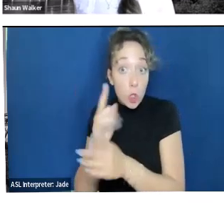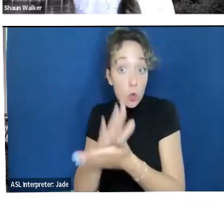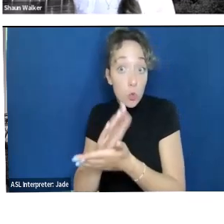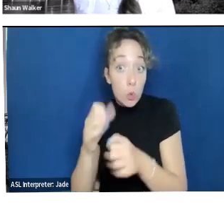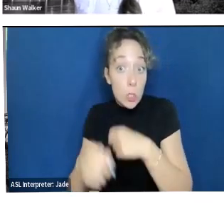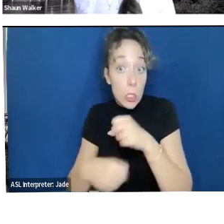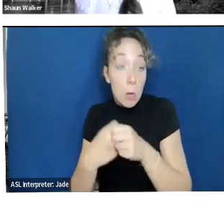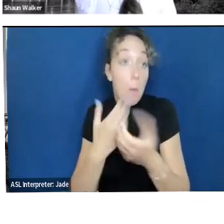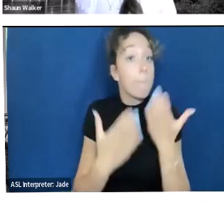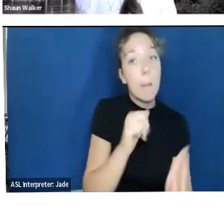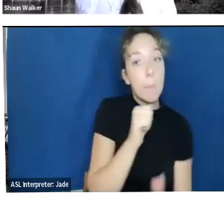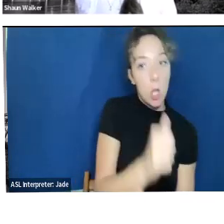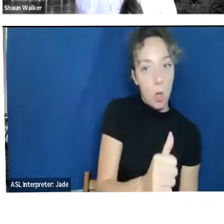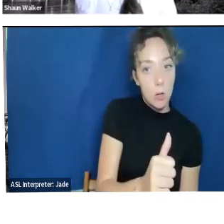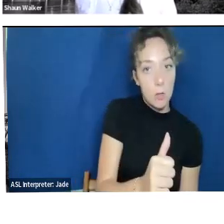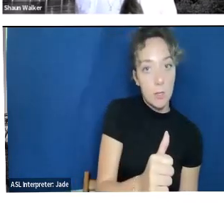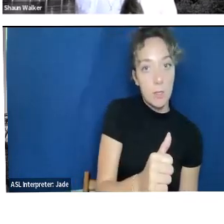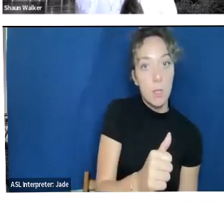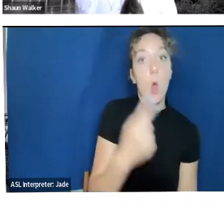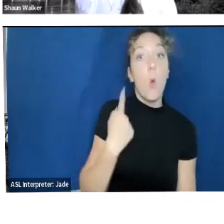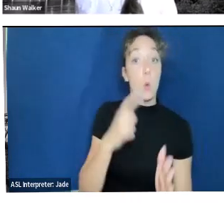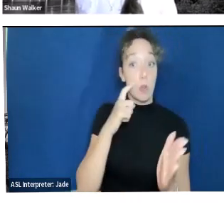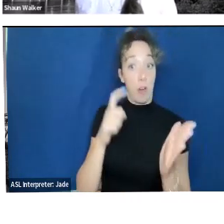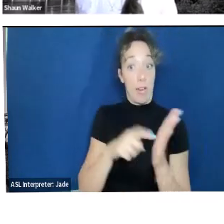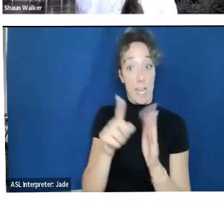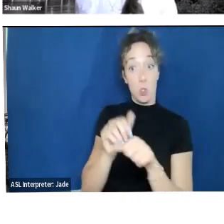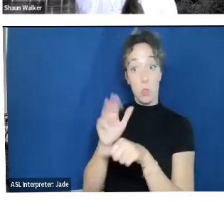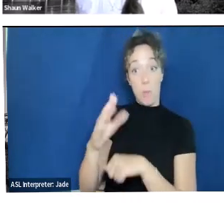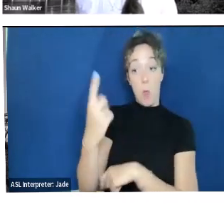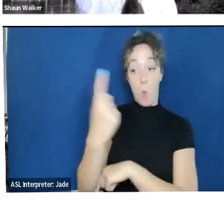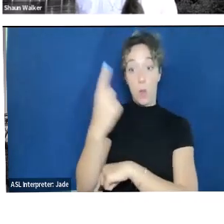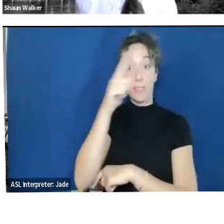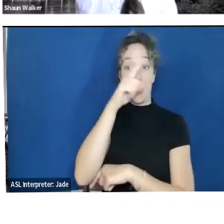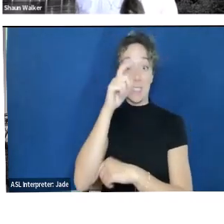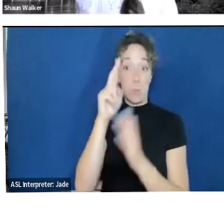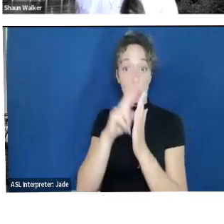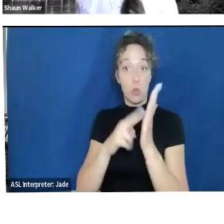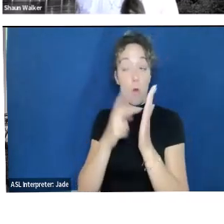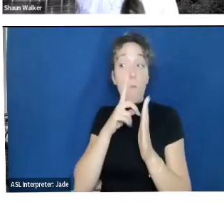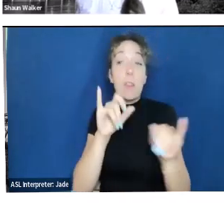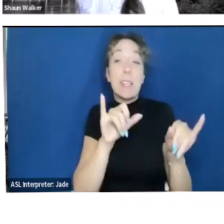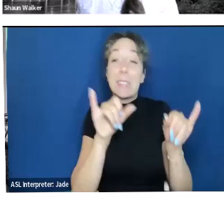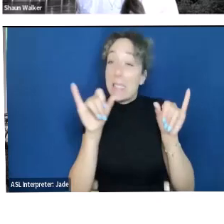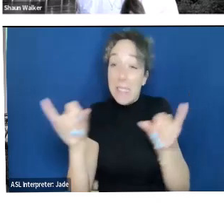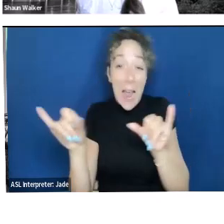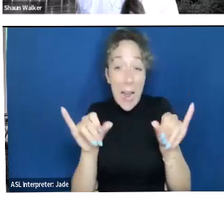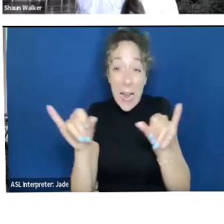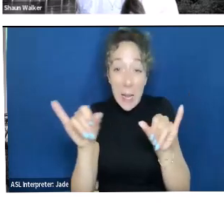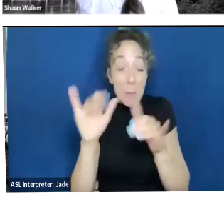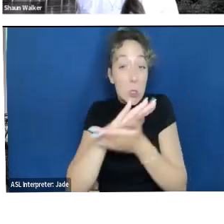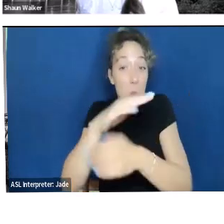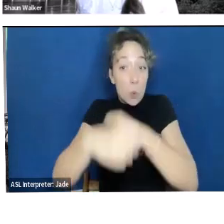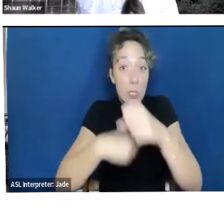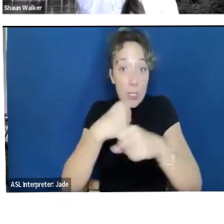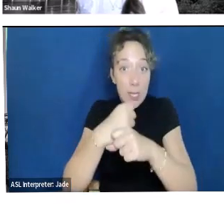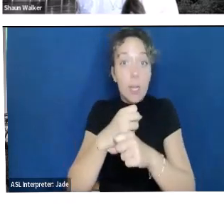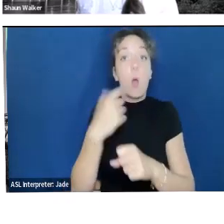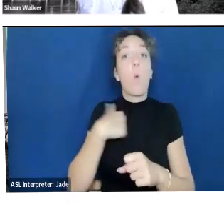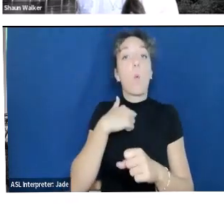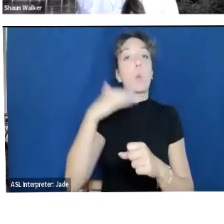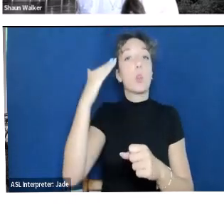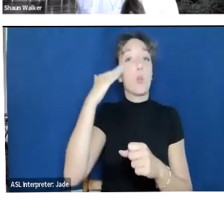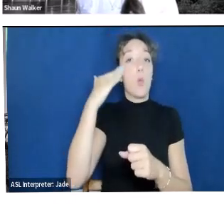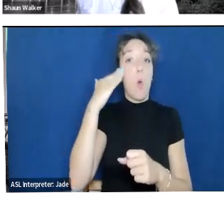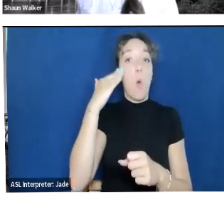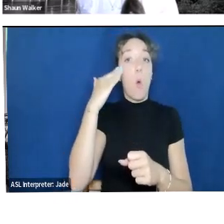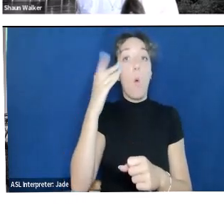We recognize by submitting a one-day summer enrollment for the same school year that the STAS exempt